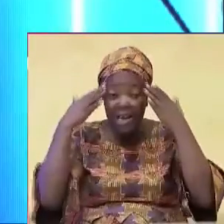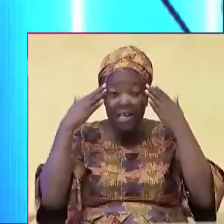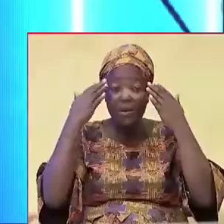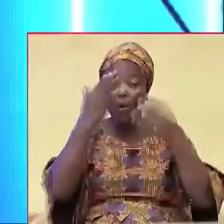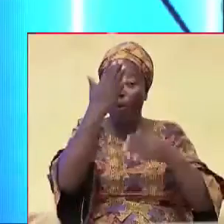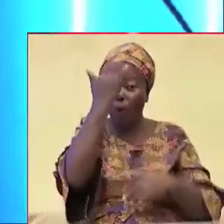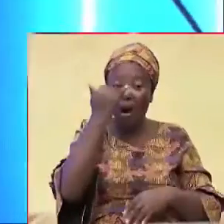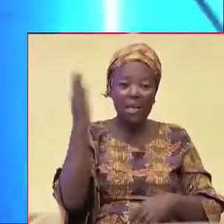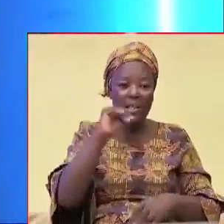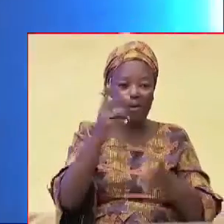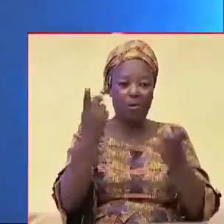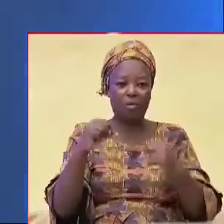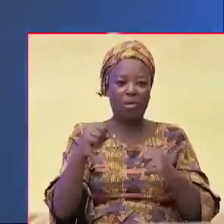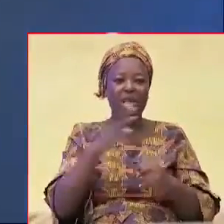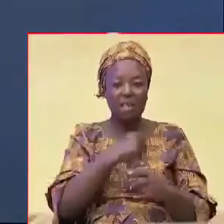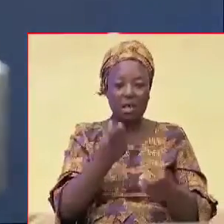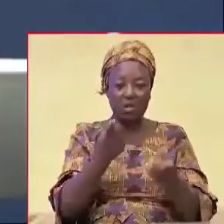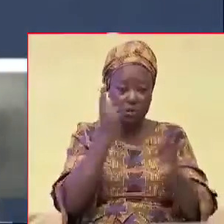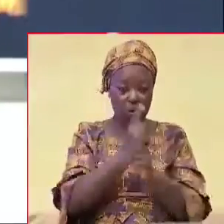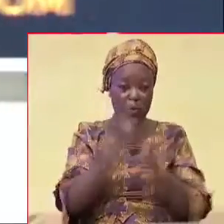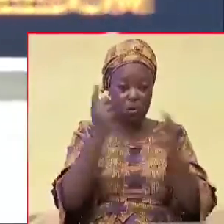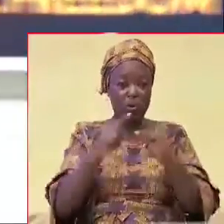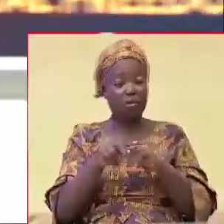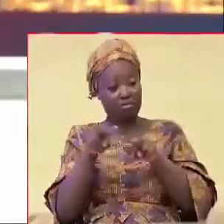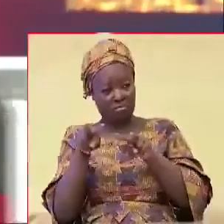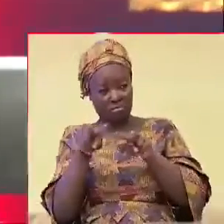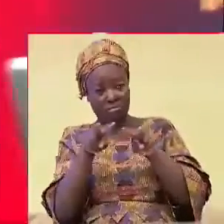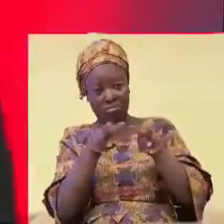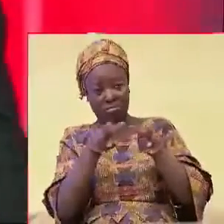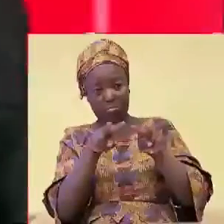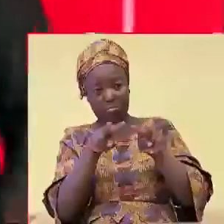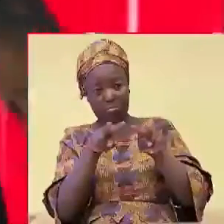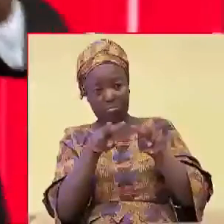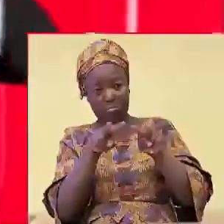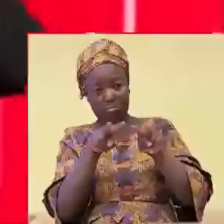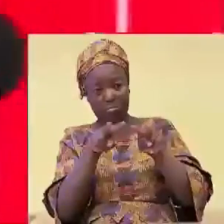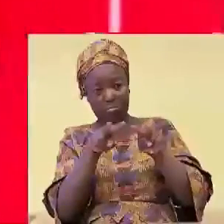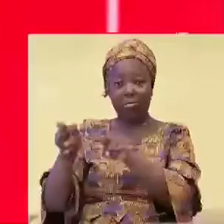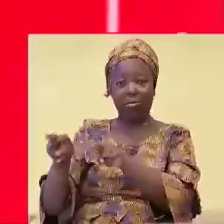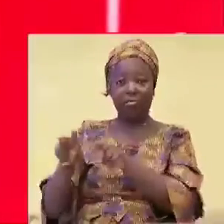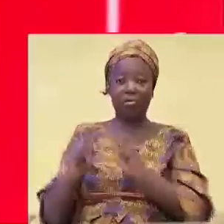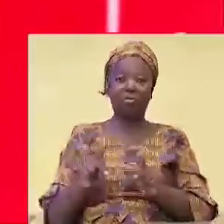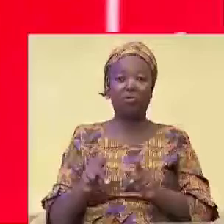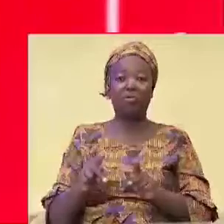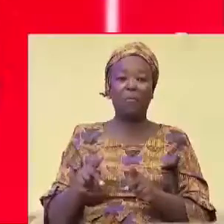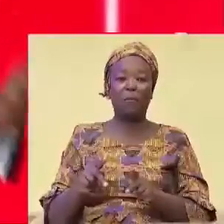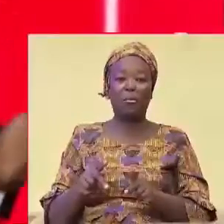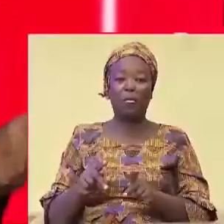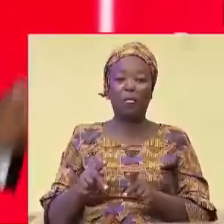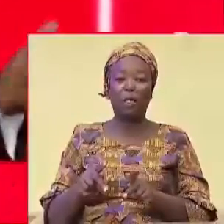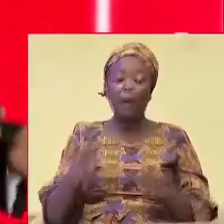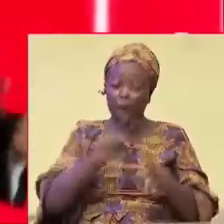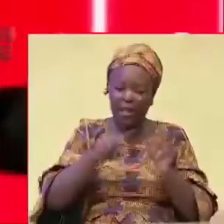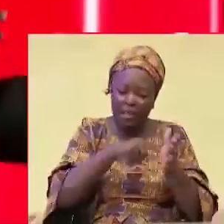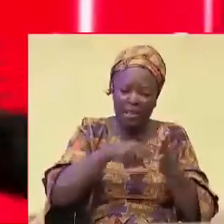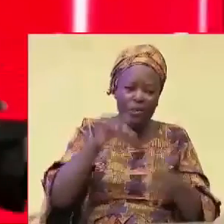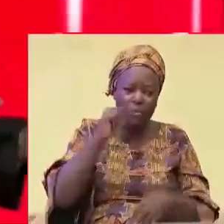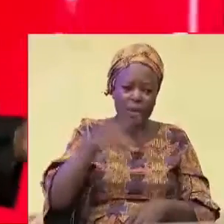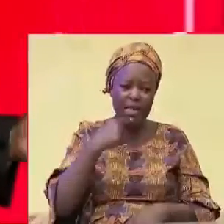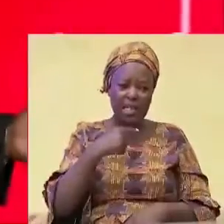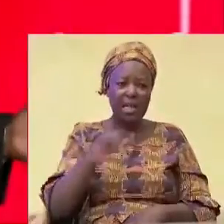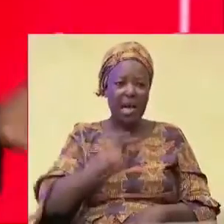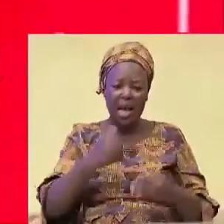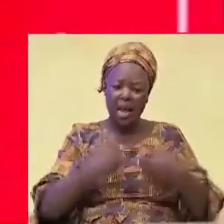came. They become a spectator as they see the crowd. But this woman said, I've carried this